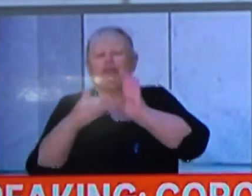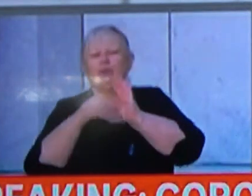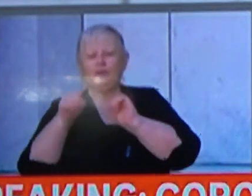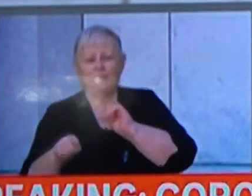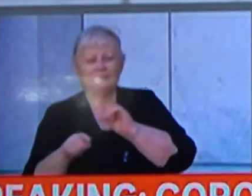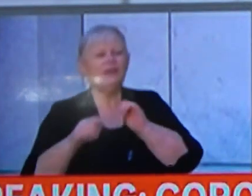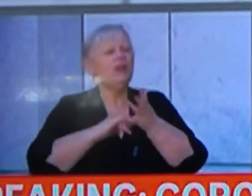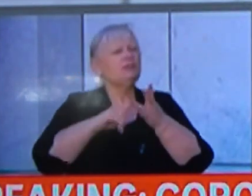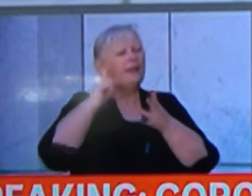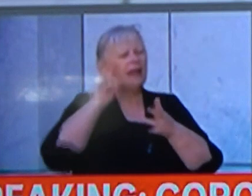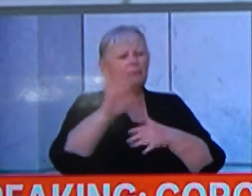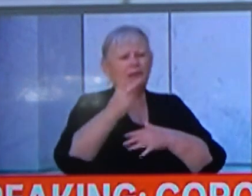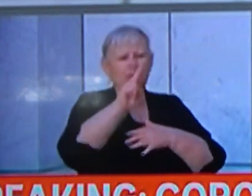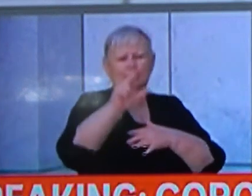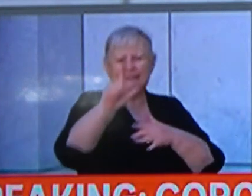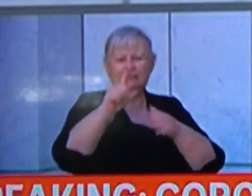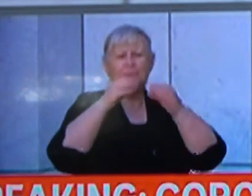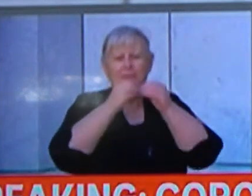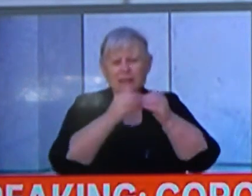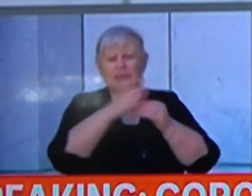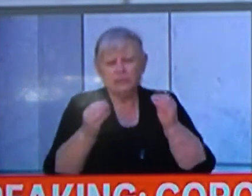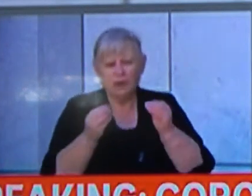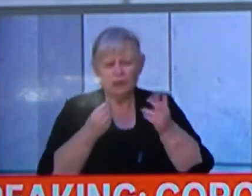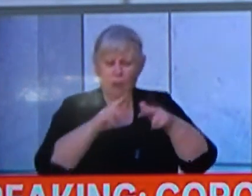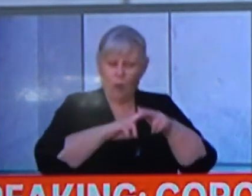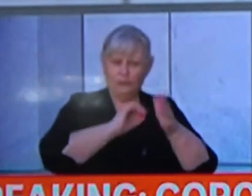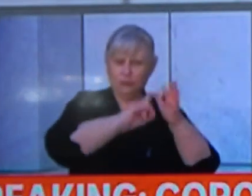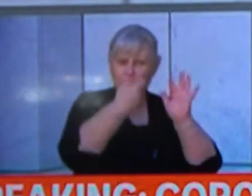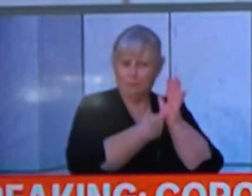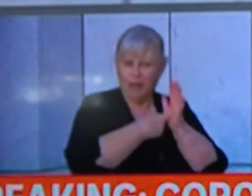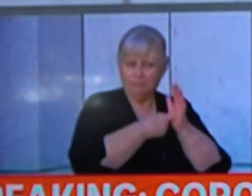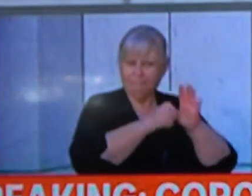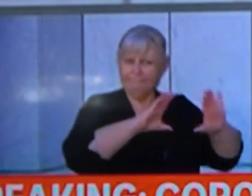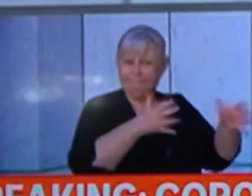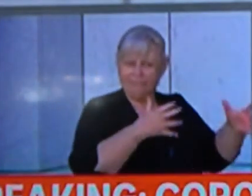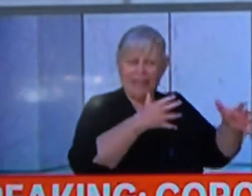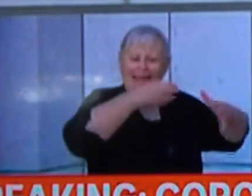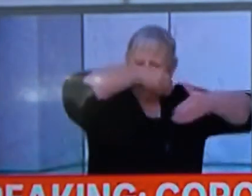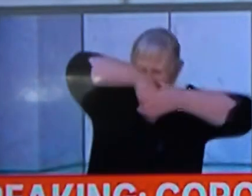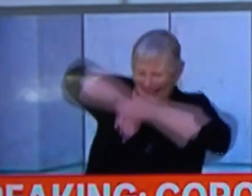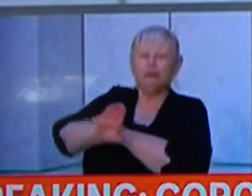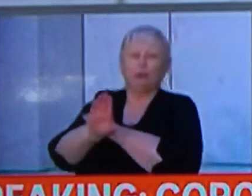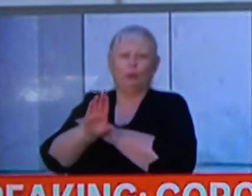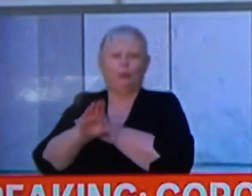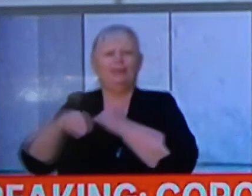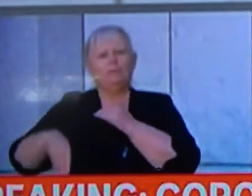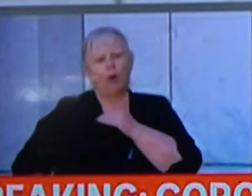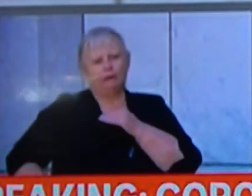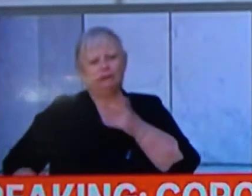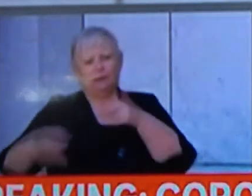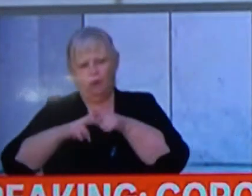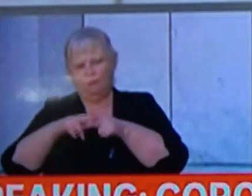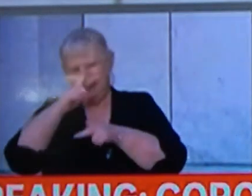to put up to $27 billion of superannuation back into the pockets of